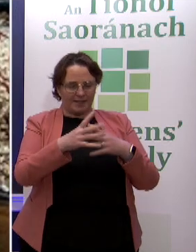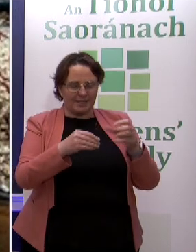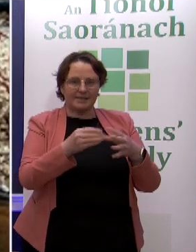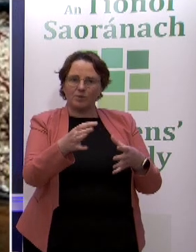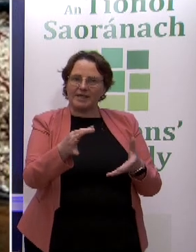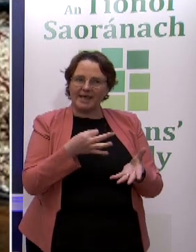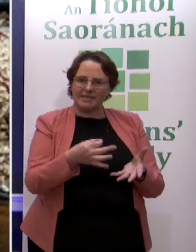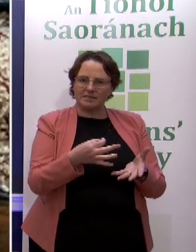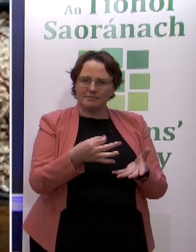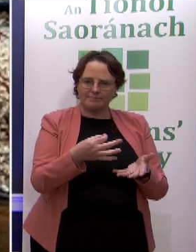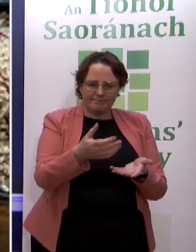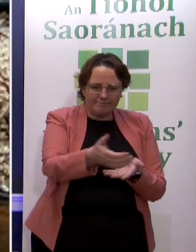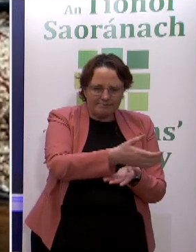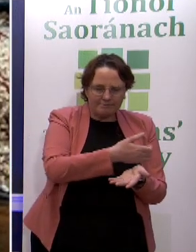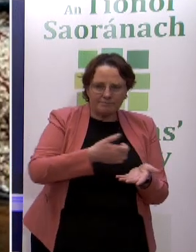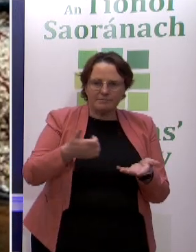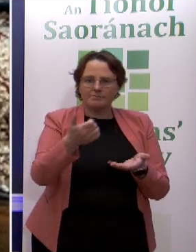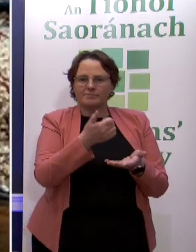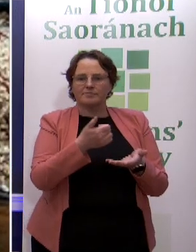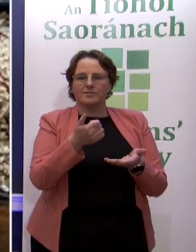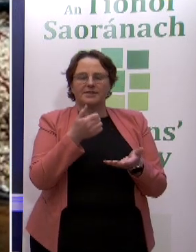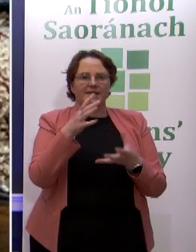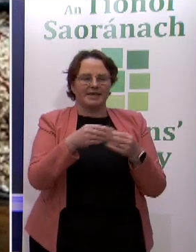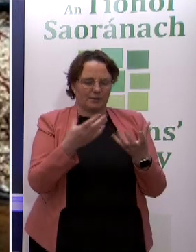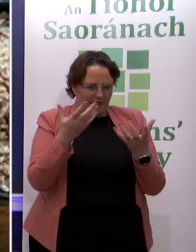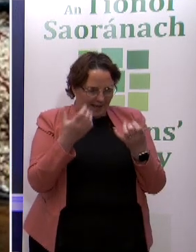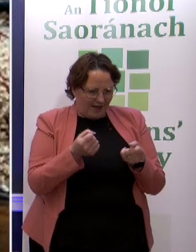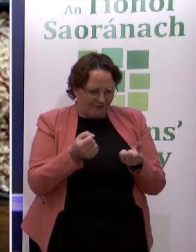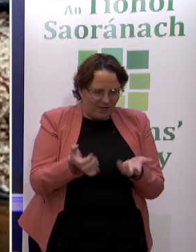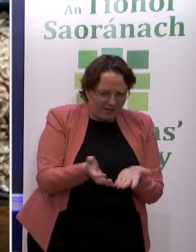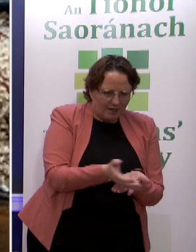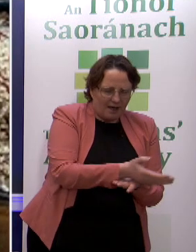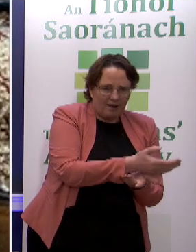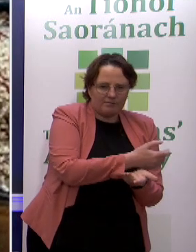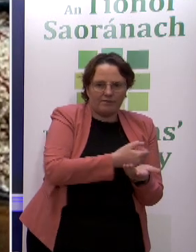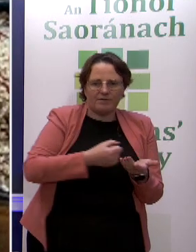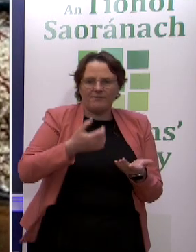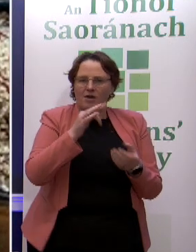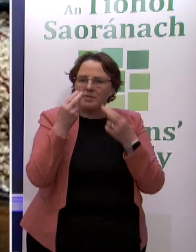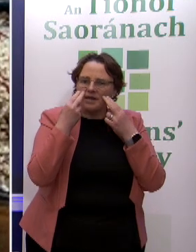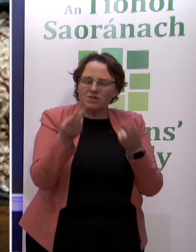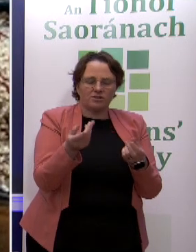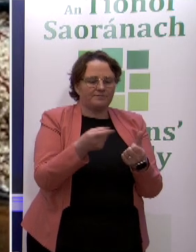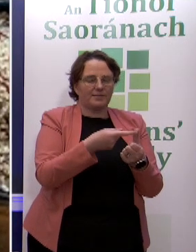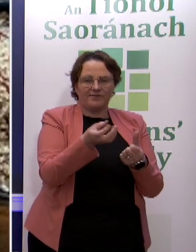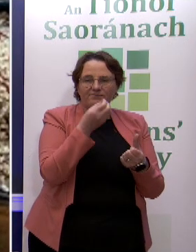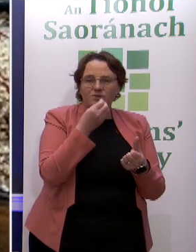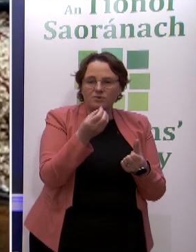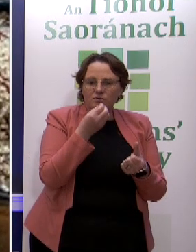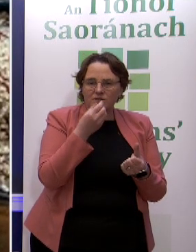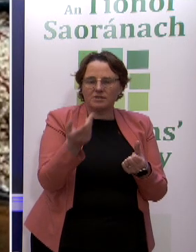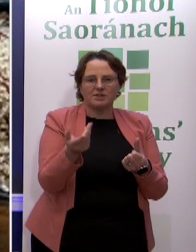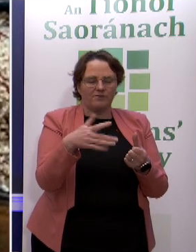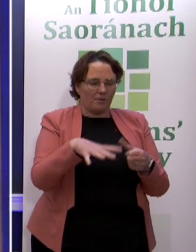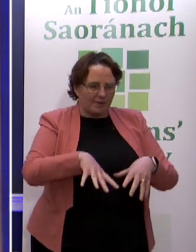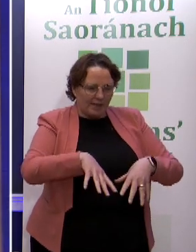from ecosystems, so the goods and the products that we harvest from nature. So we're thinking about food, so whether that's from the